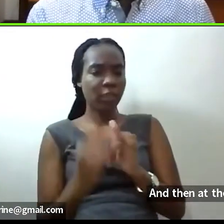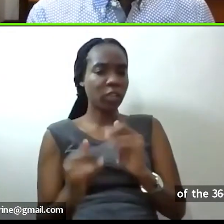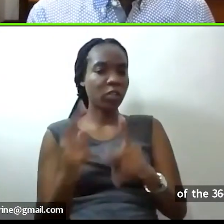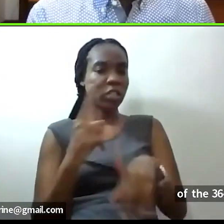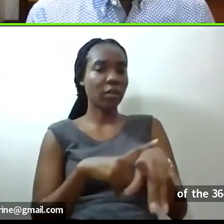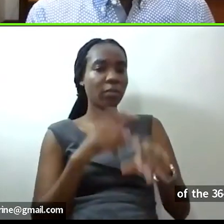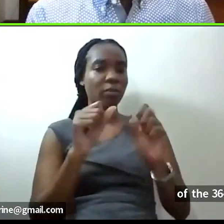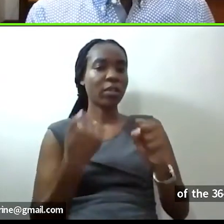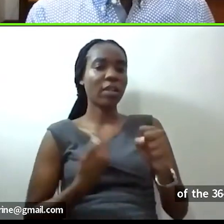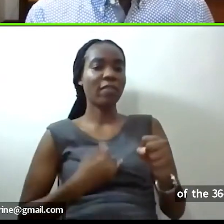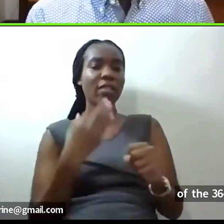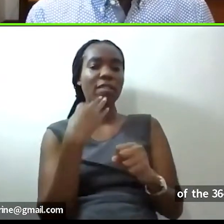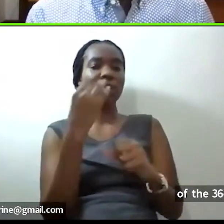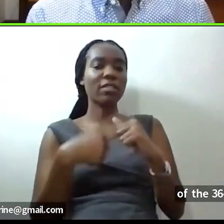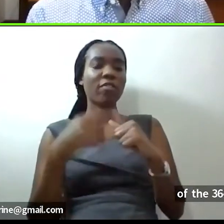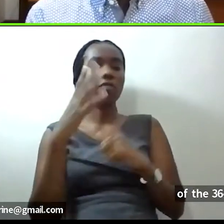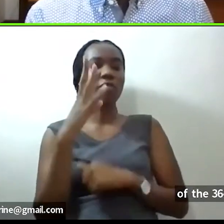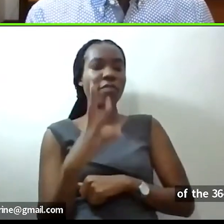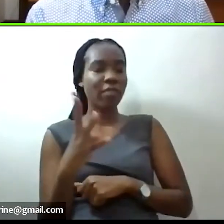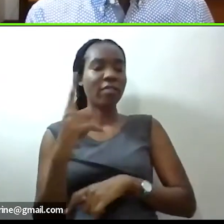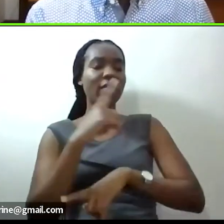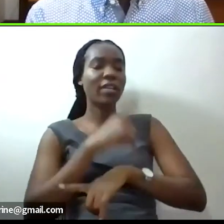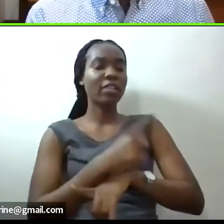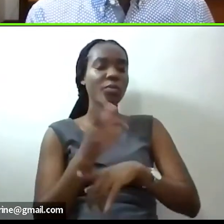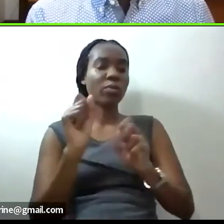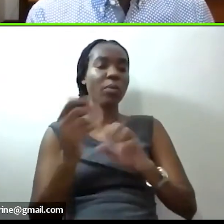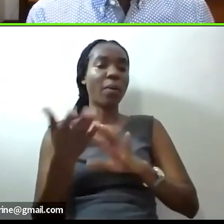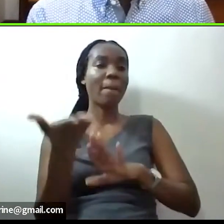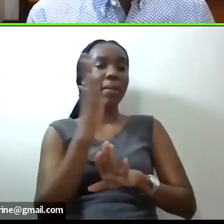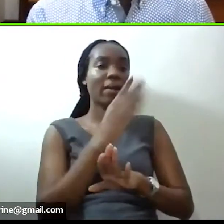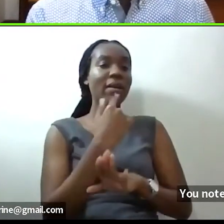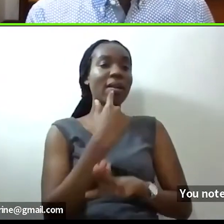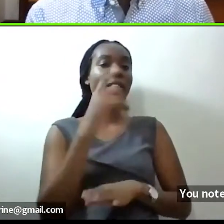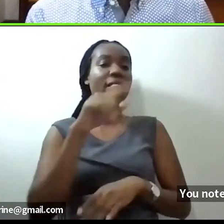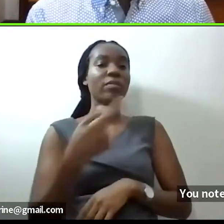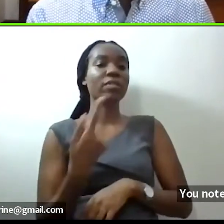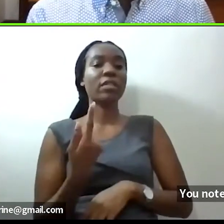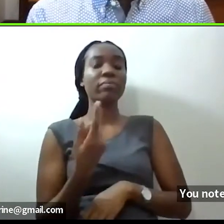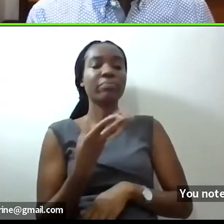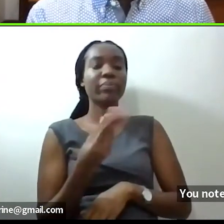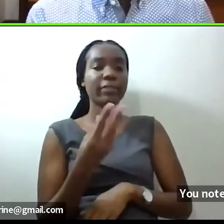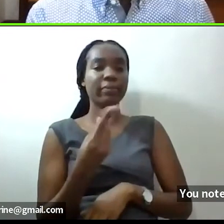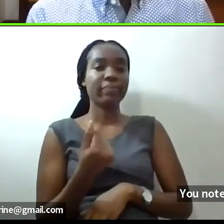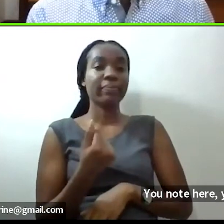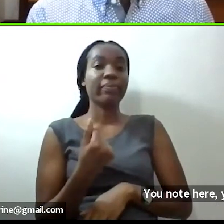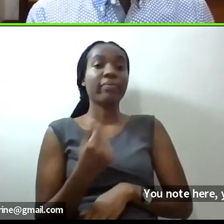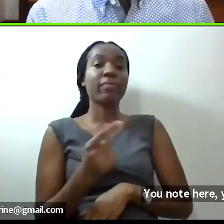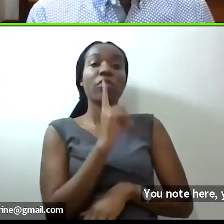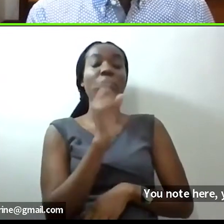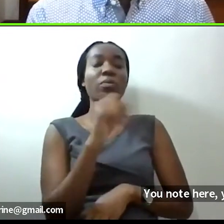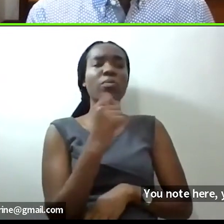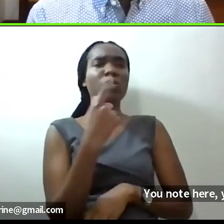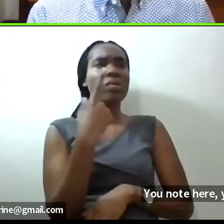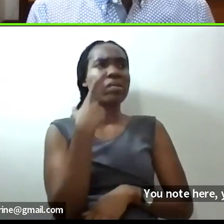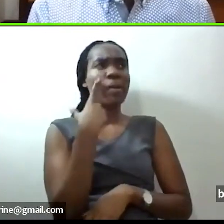100,000 shillings. You note here, you could even, the money you have left behind, the 15,000 shillings, as your